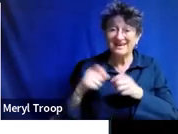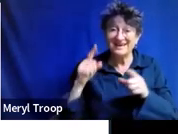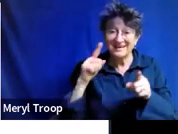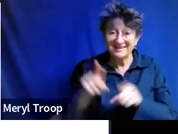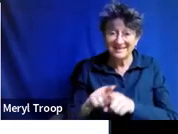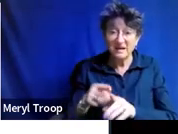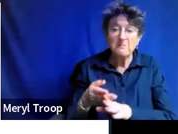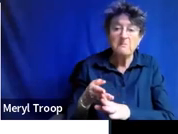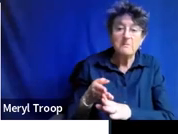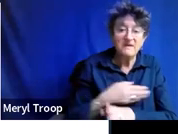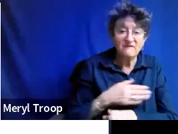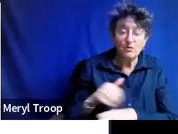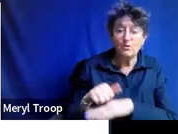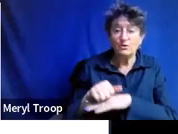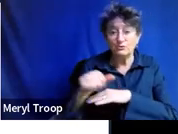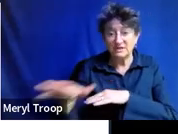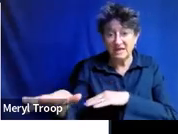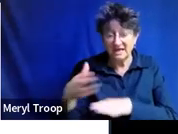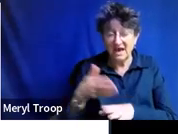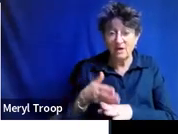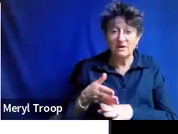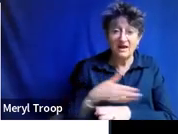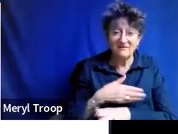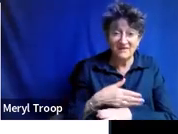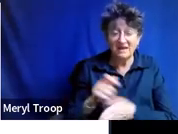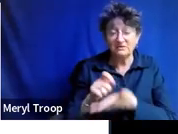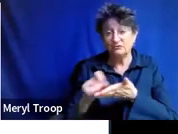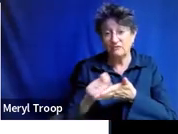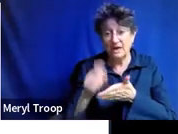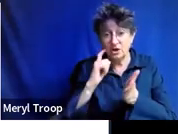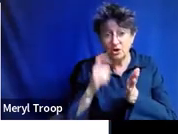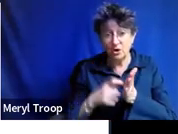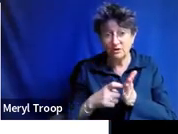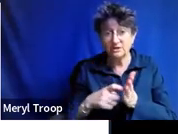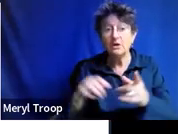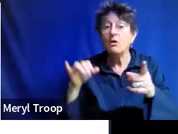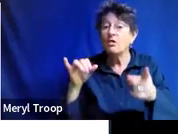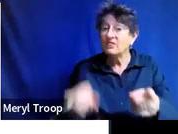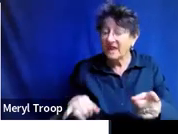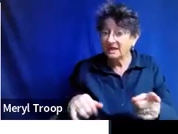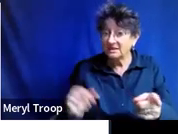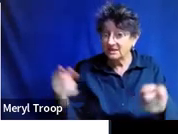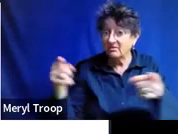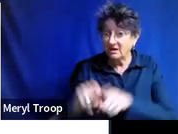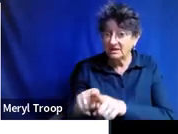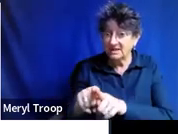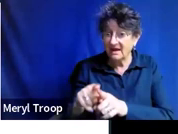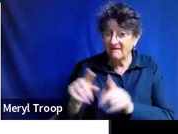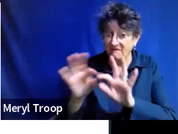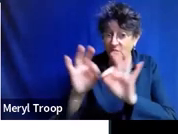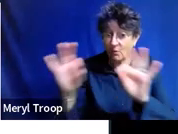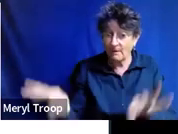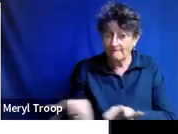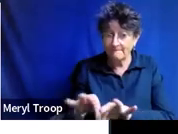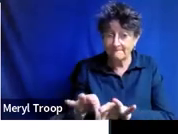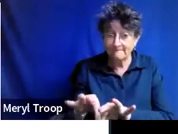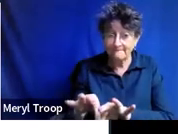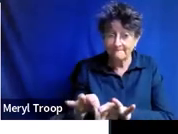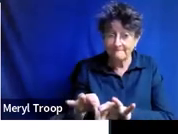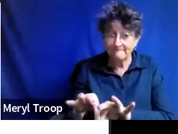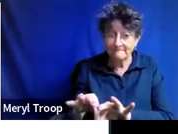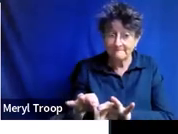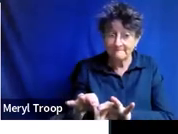written notice. So this is the consent form. And to show that you